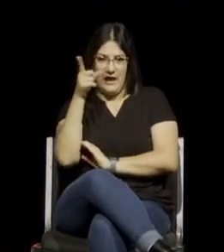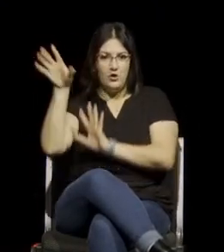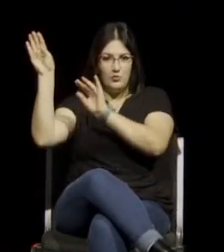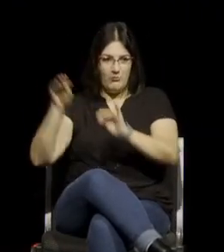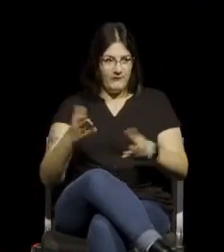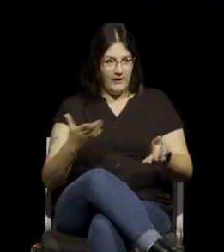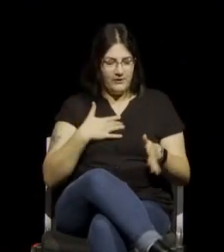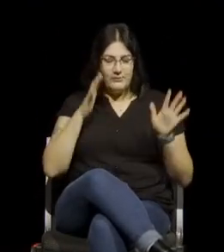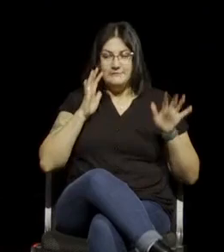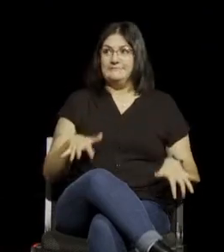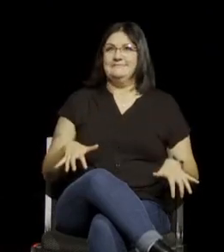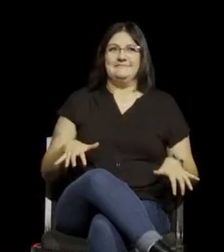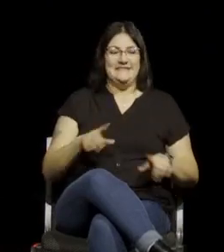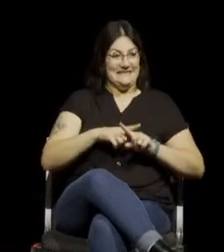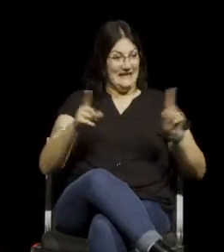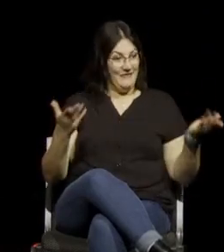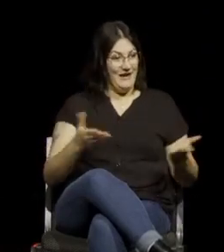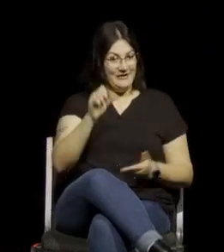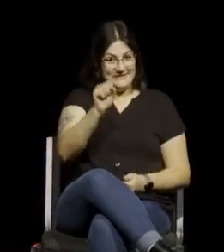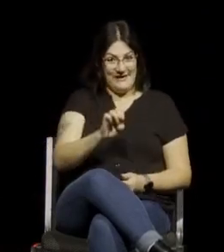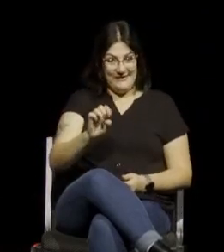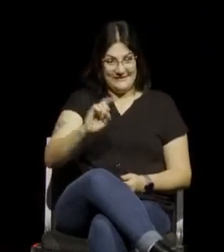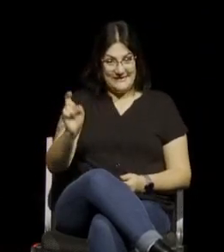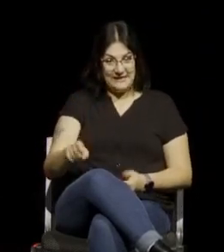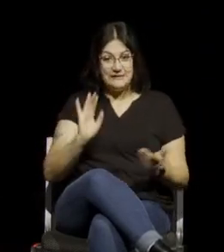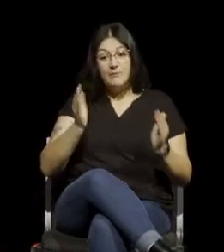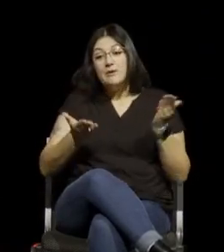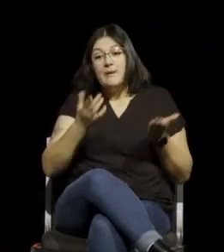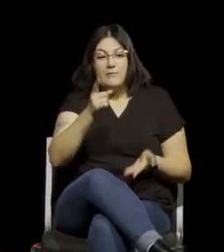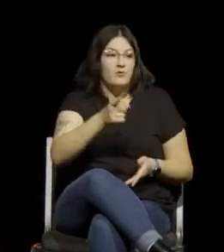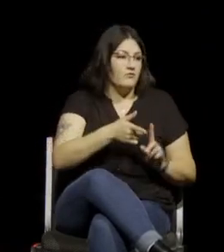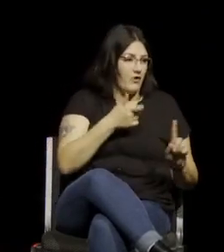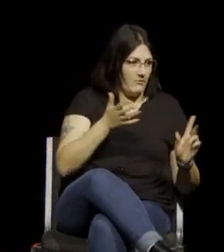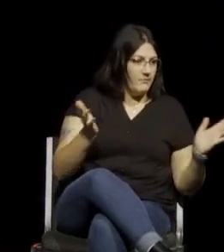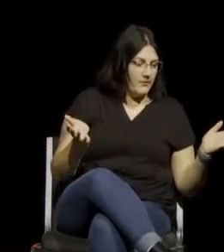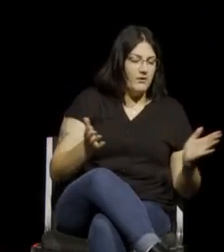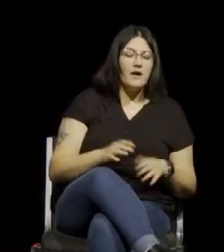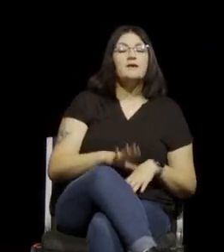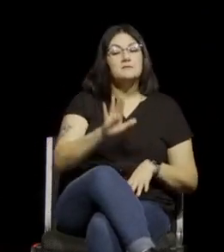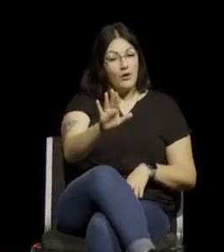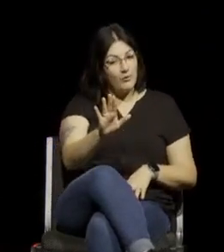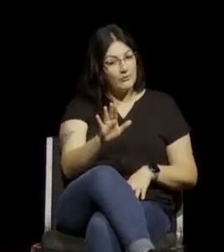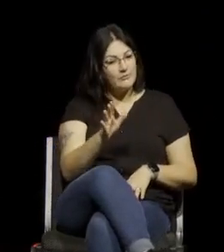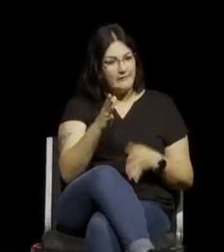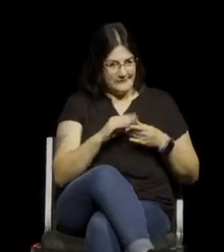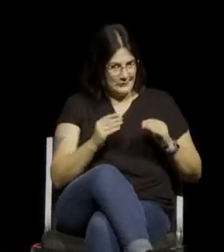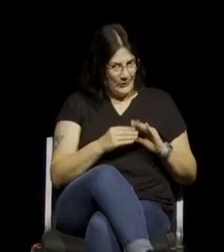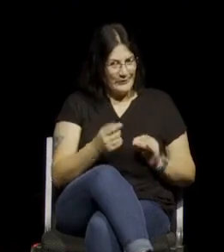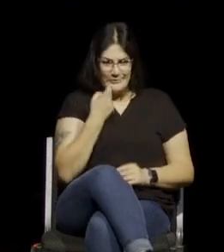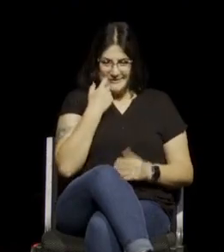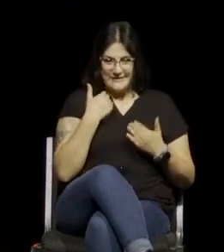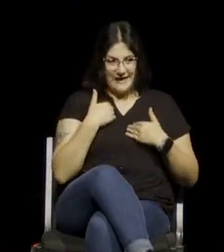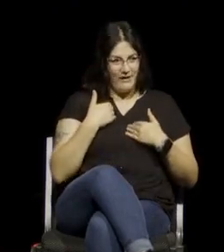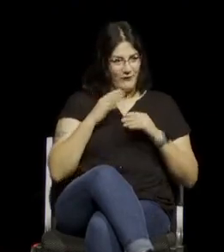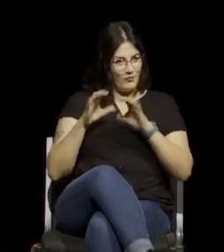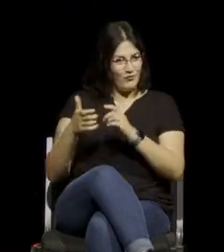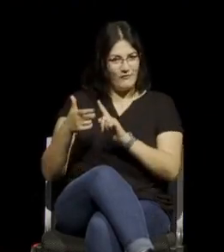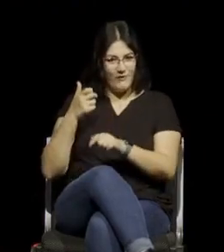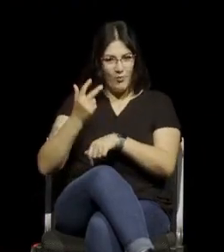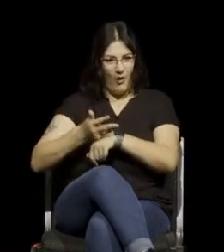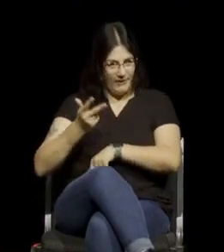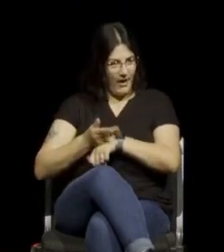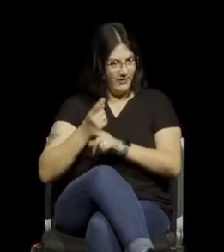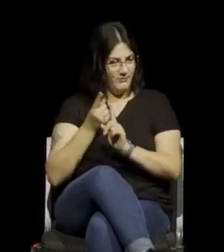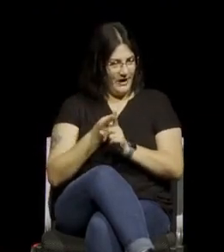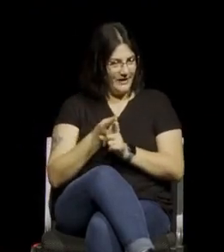is different here in the Southeast Texas area than it might be from where you came from. Well, we just had a group come back from Guatemala a couple weeks